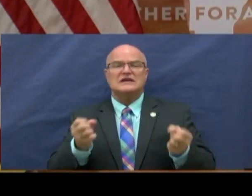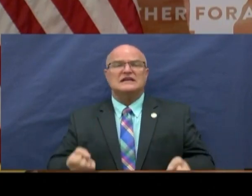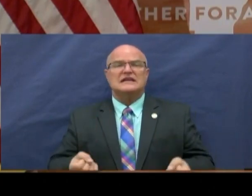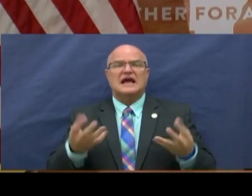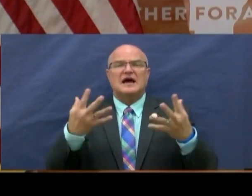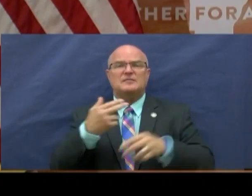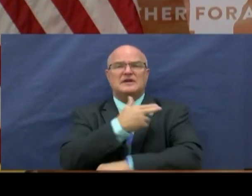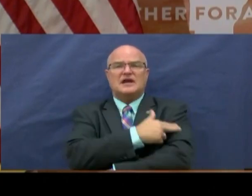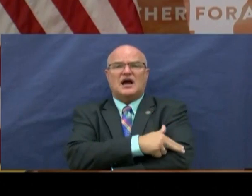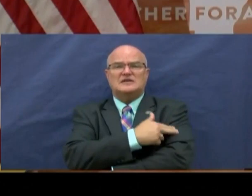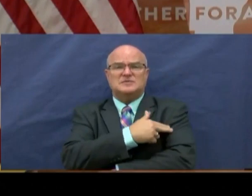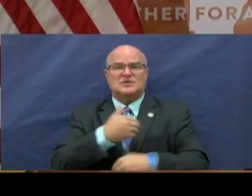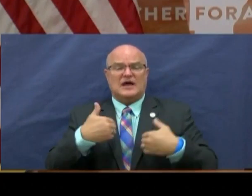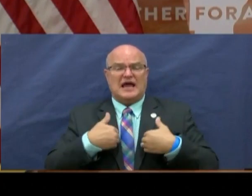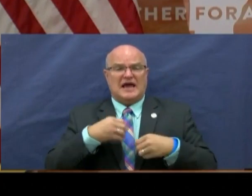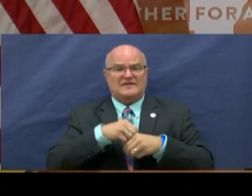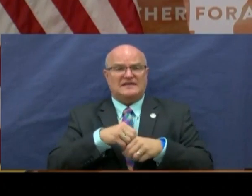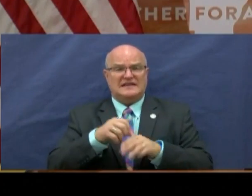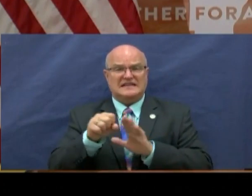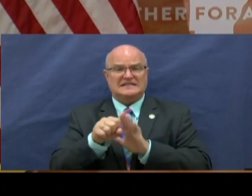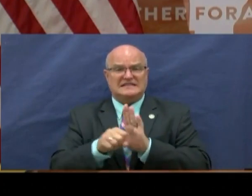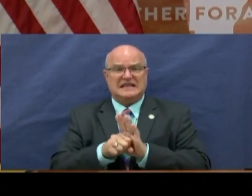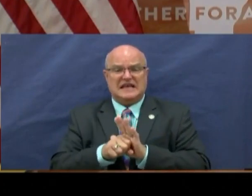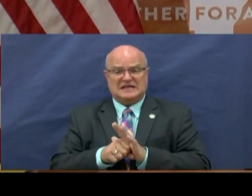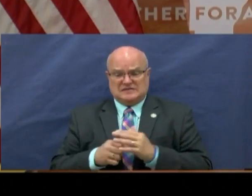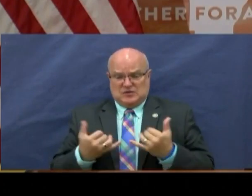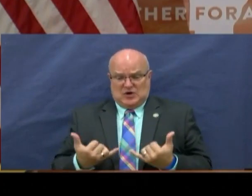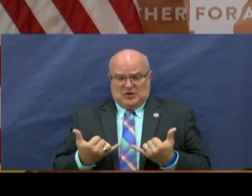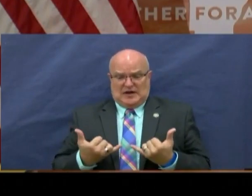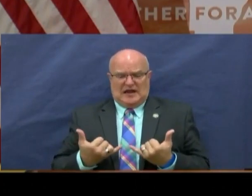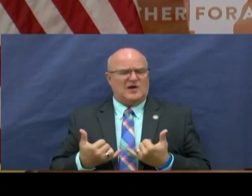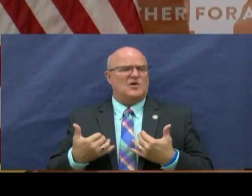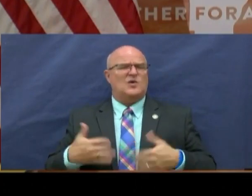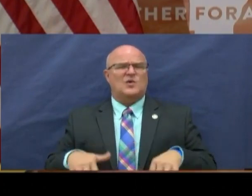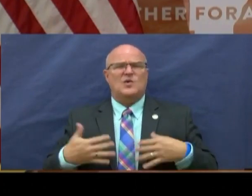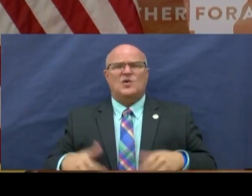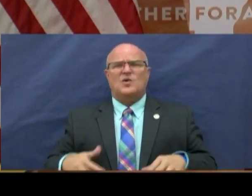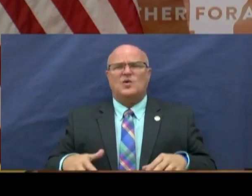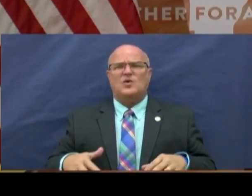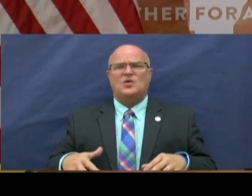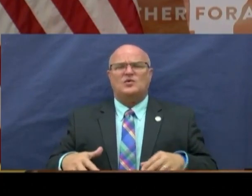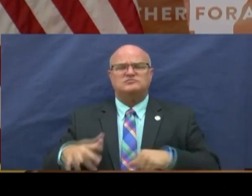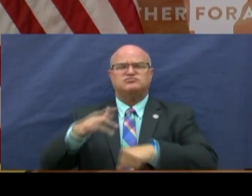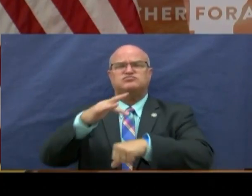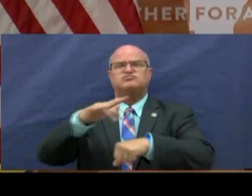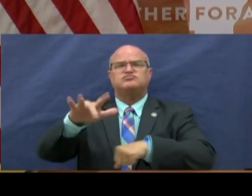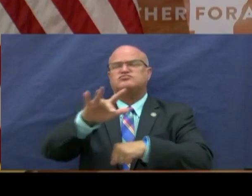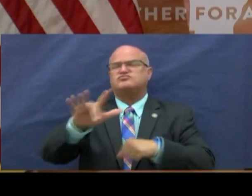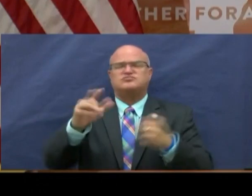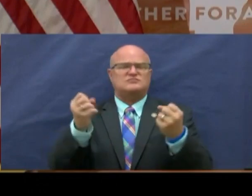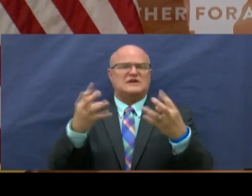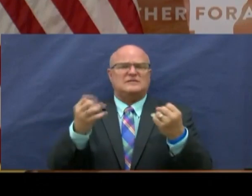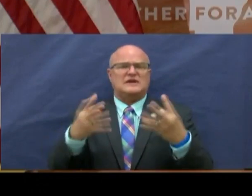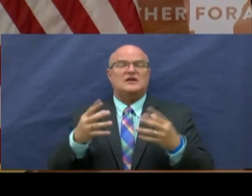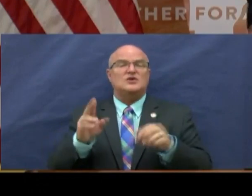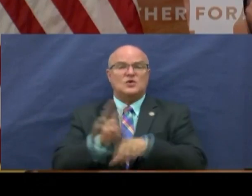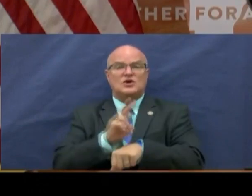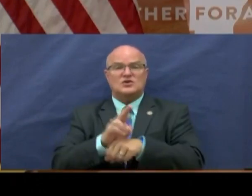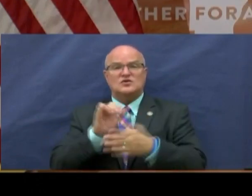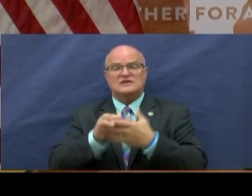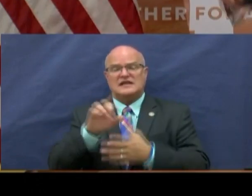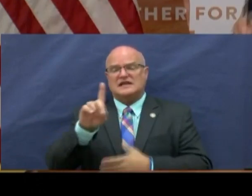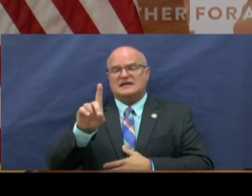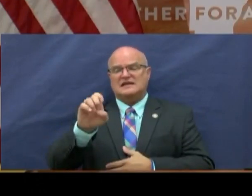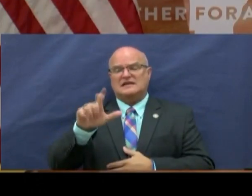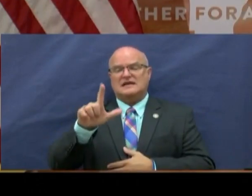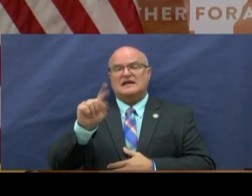hospital capacity we have in the state versus where we are, there is a large delta. Now, obviously, you want to use that delta